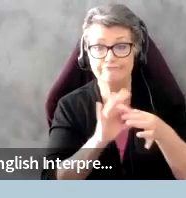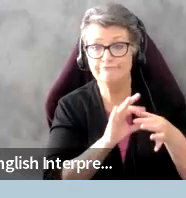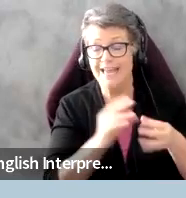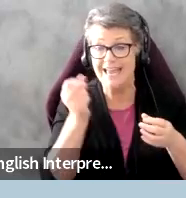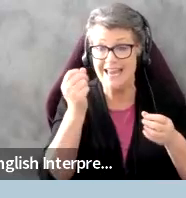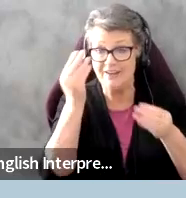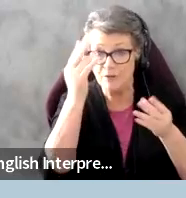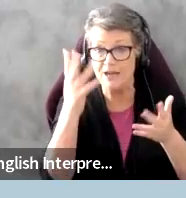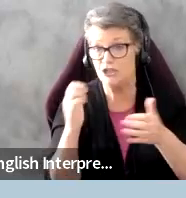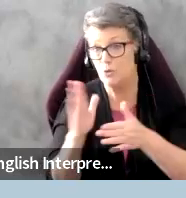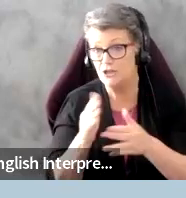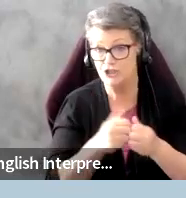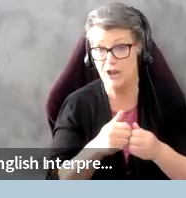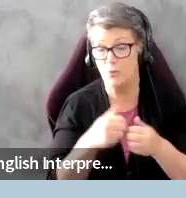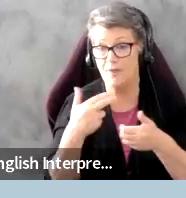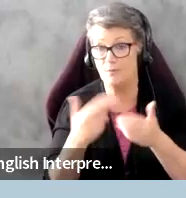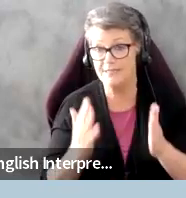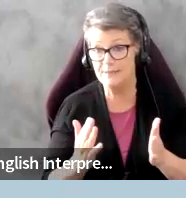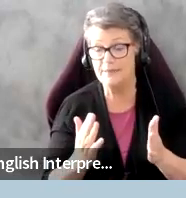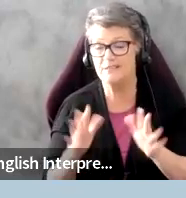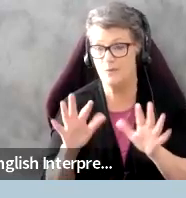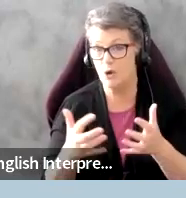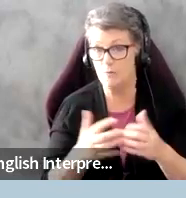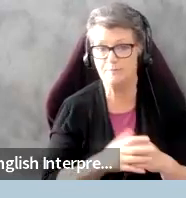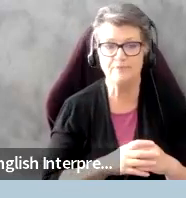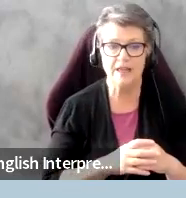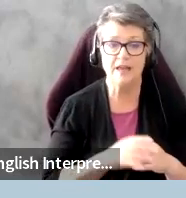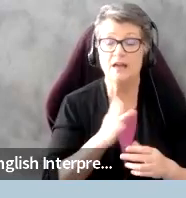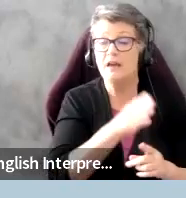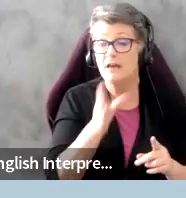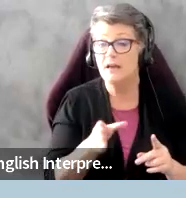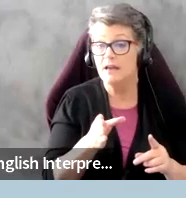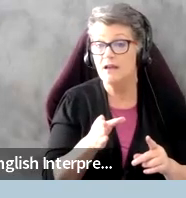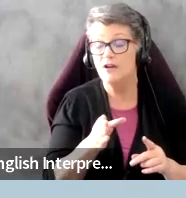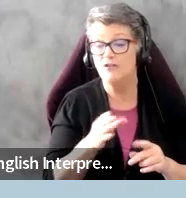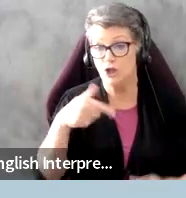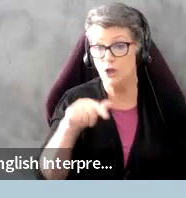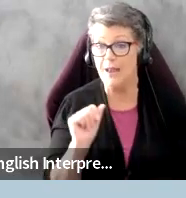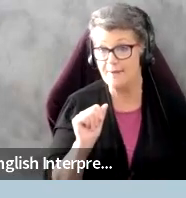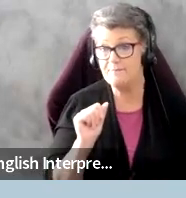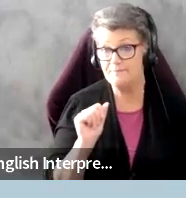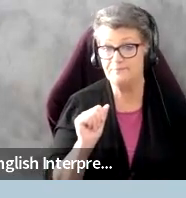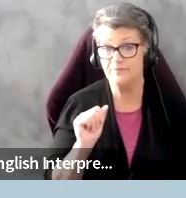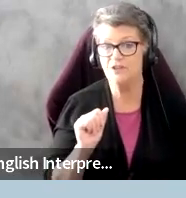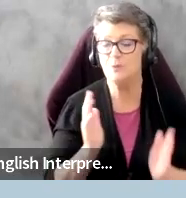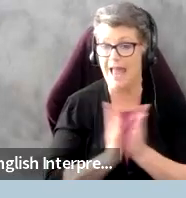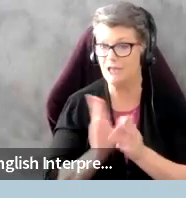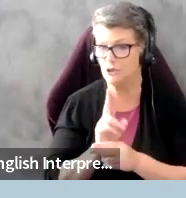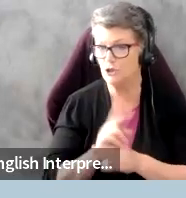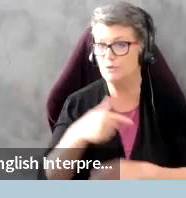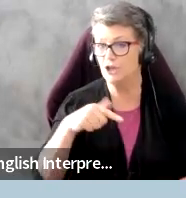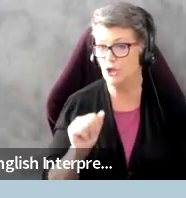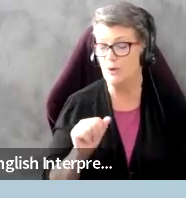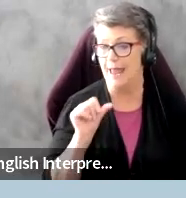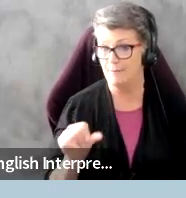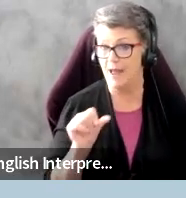information that you want to share with our participants, with our groups. You have another option for question and answer. So we ask you to use the Q&A